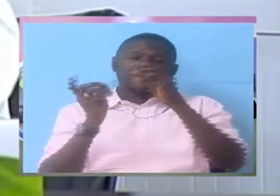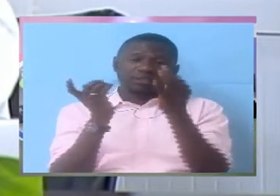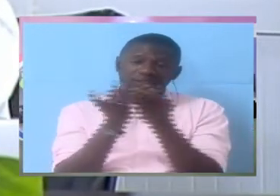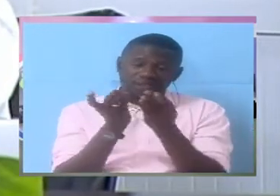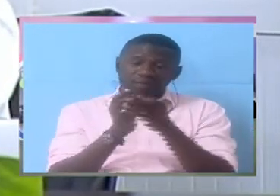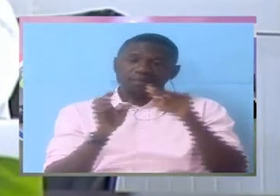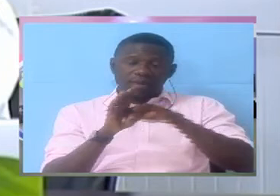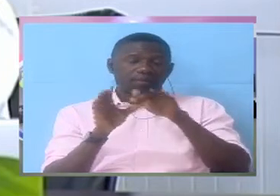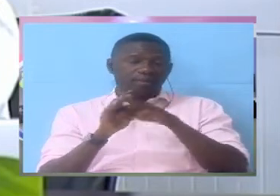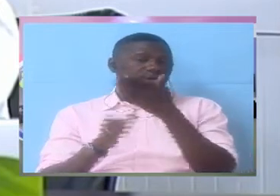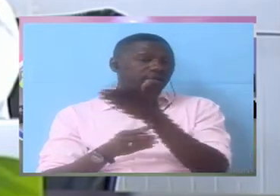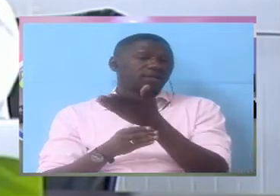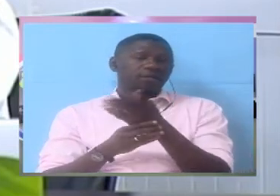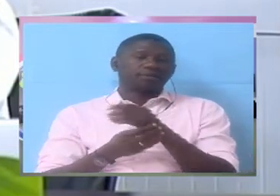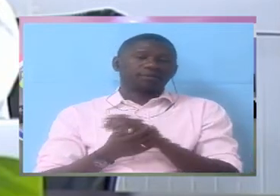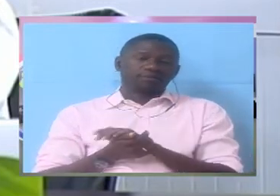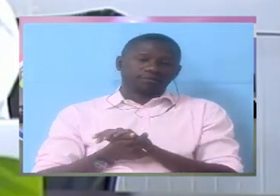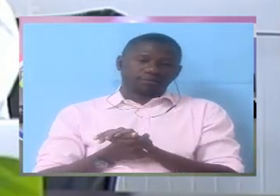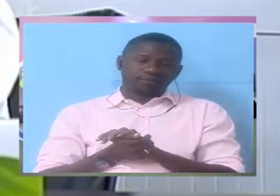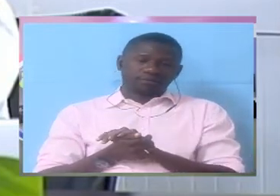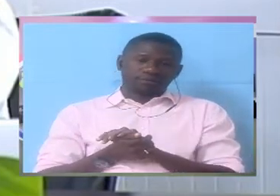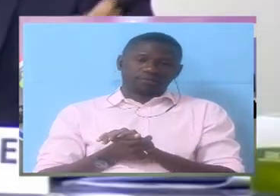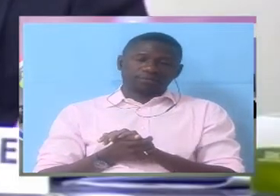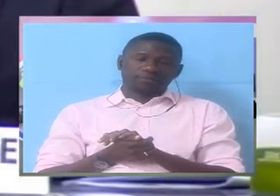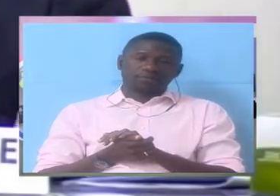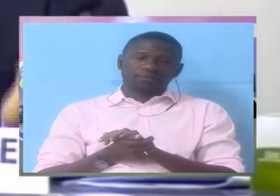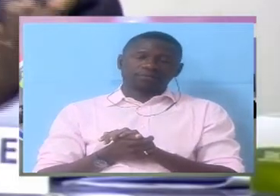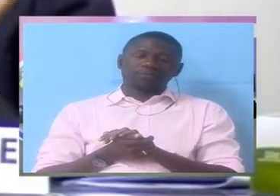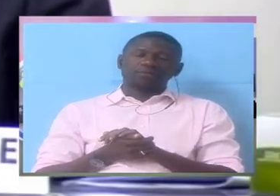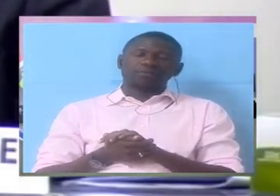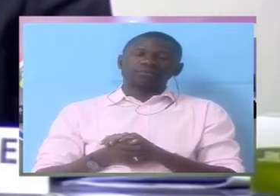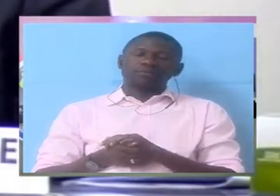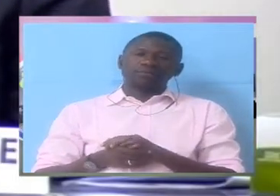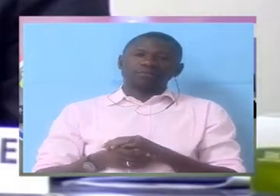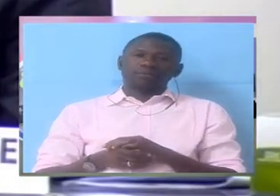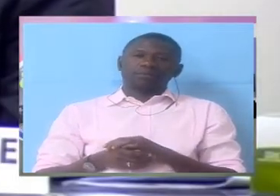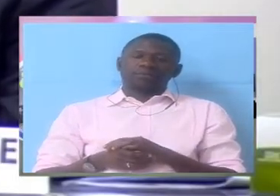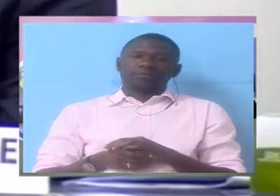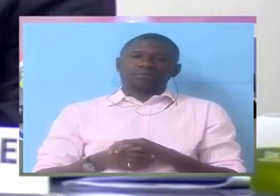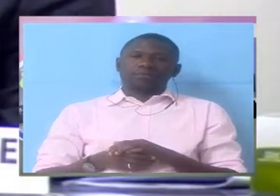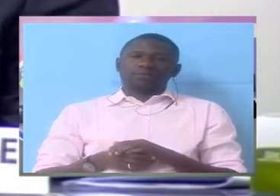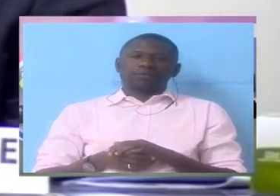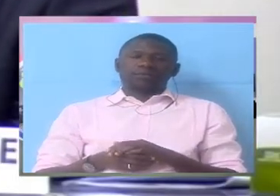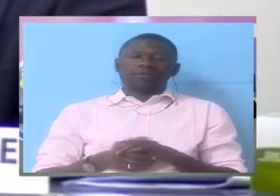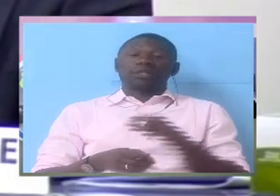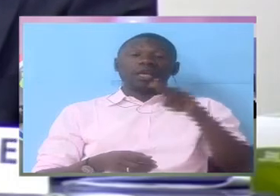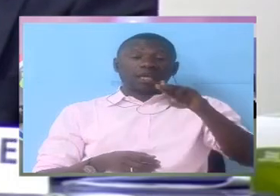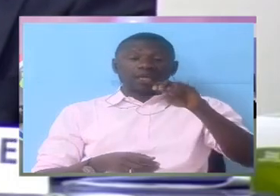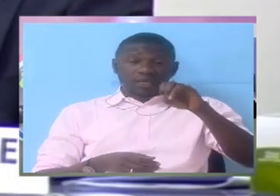na kisikisirlalu ulufanalo bijele nungotumo. The NIA consented to the torture.